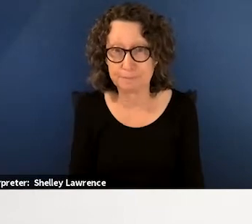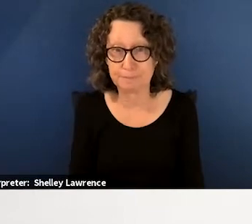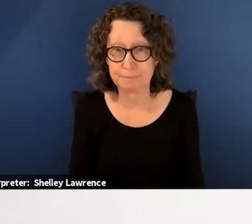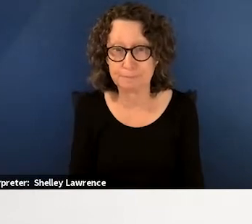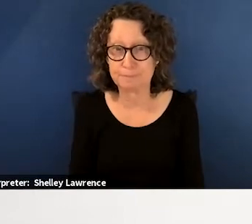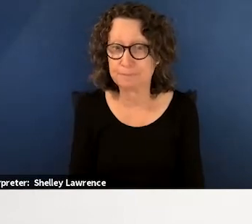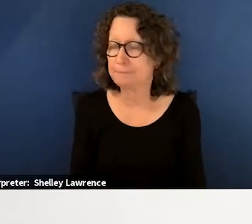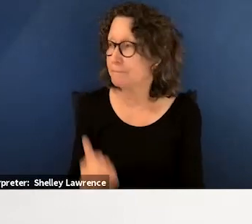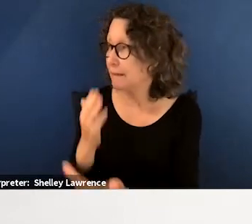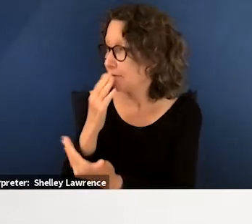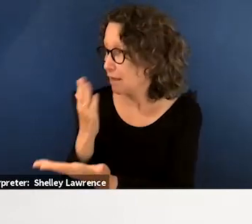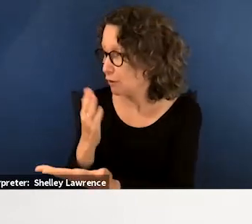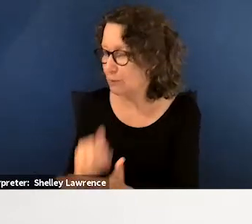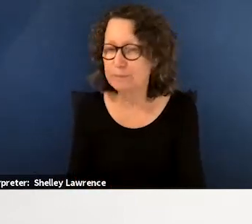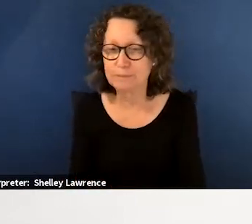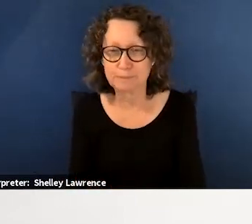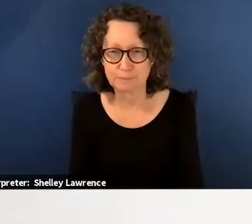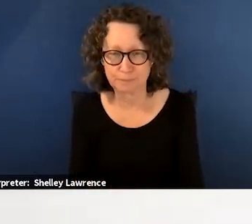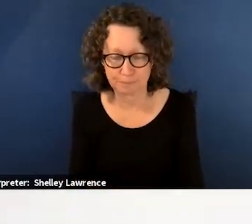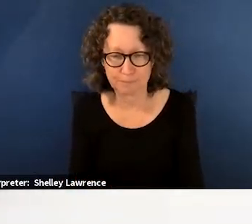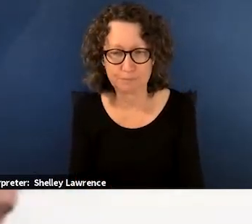Thank you. Okay.